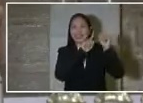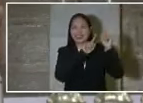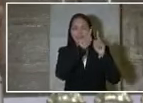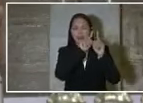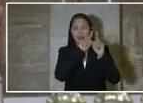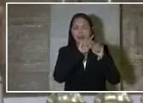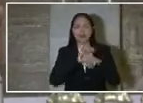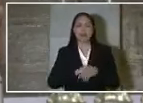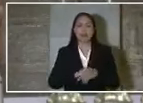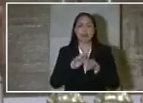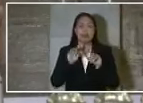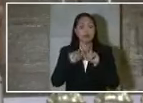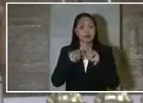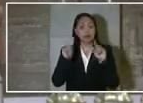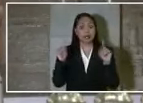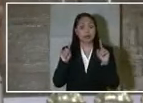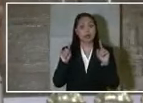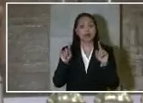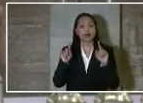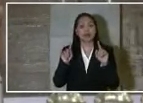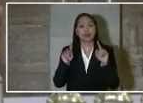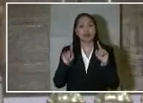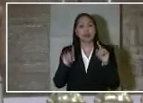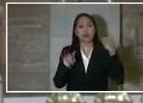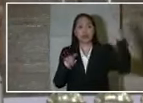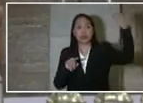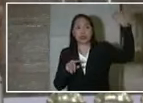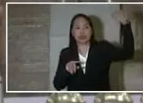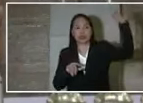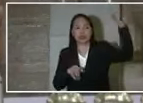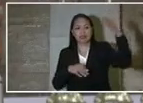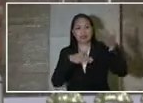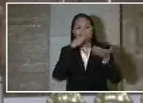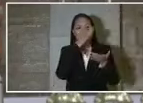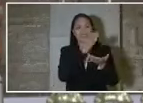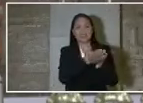But when the star stopped on the spot